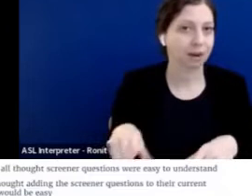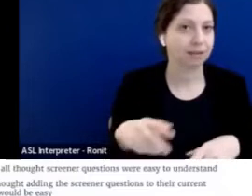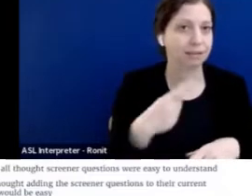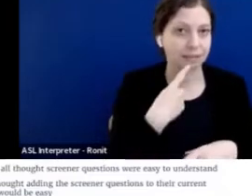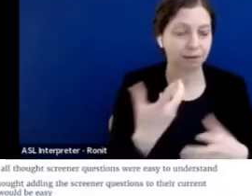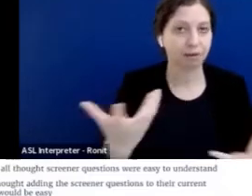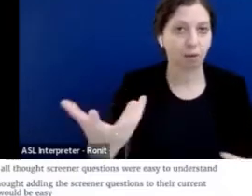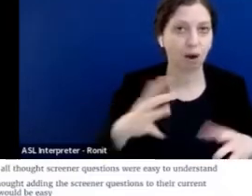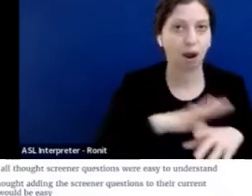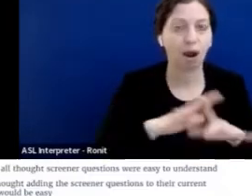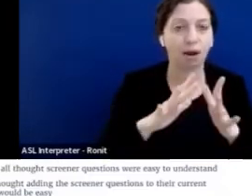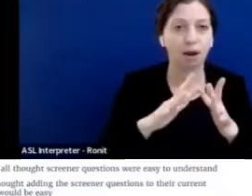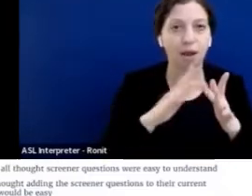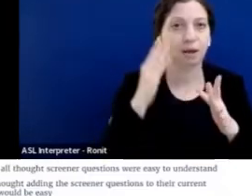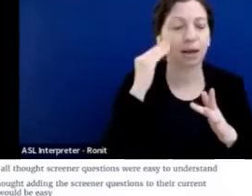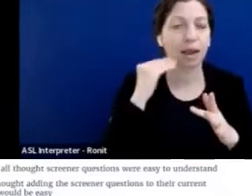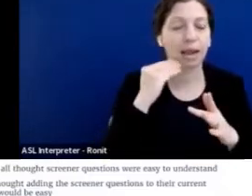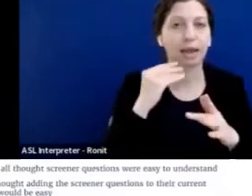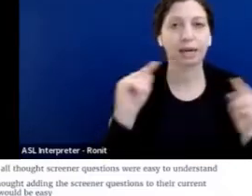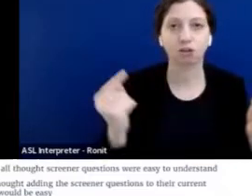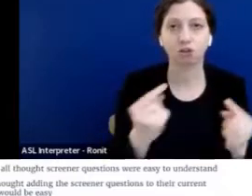an online head injury screening method.